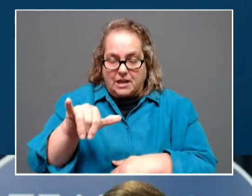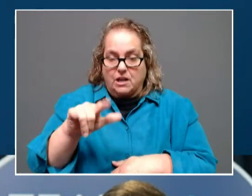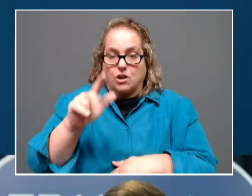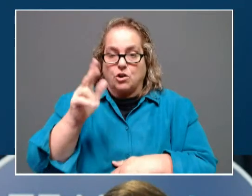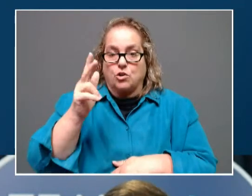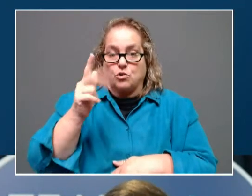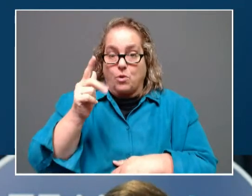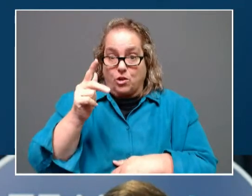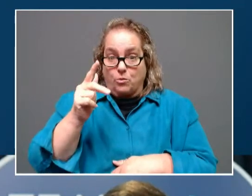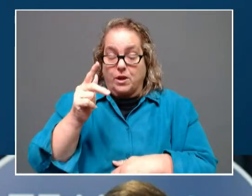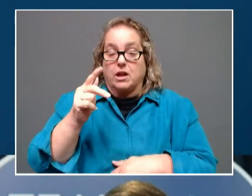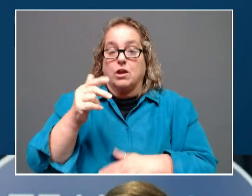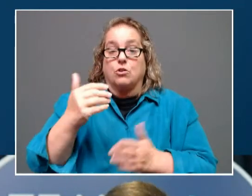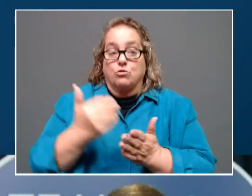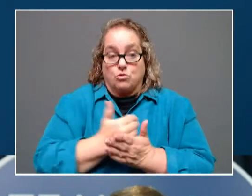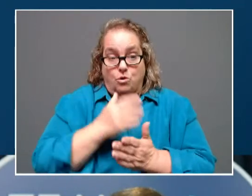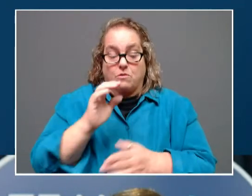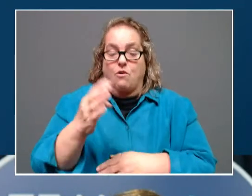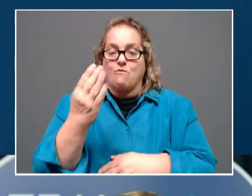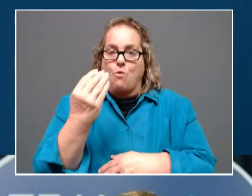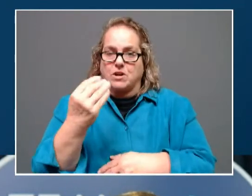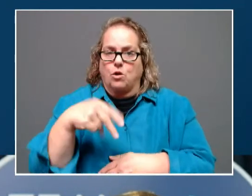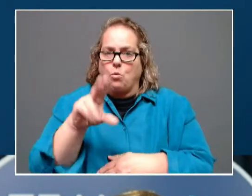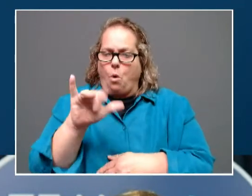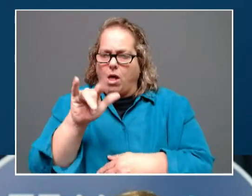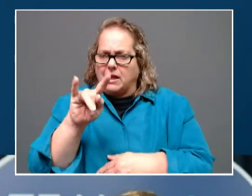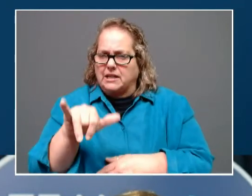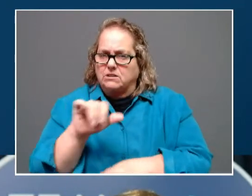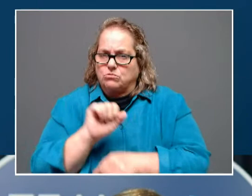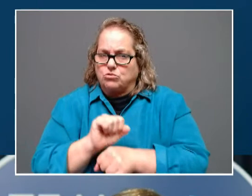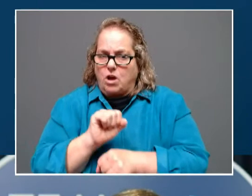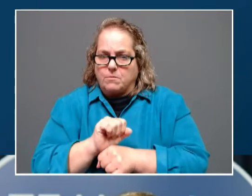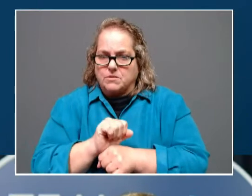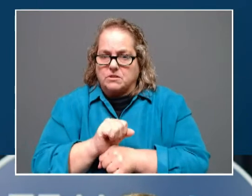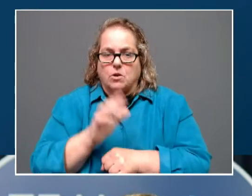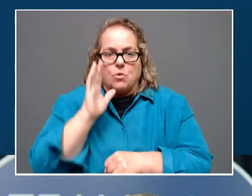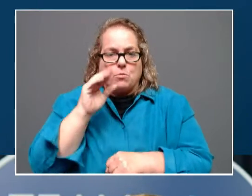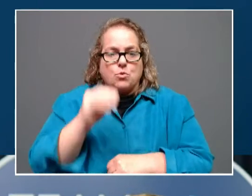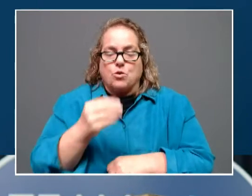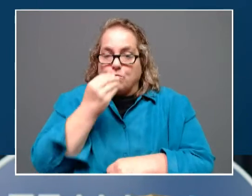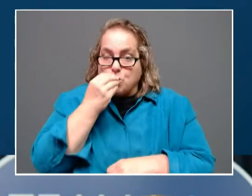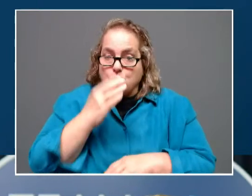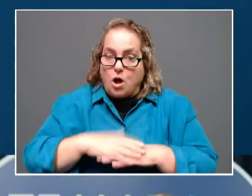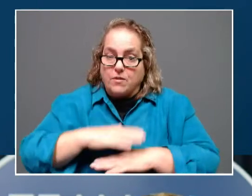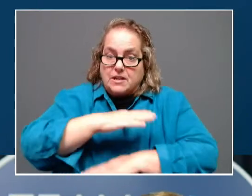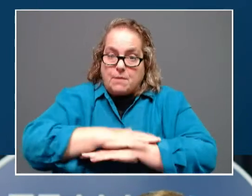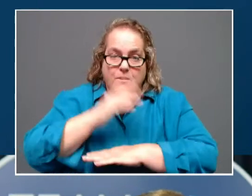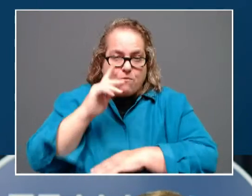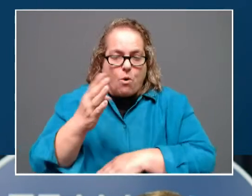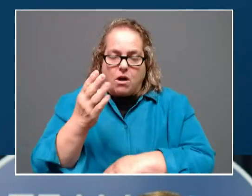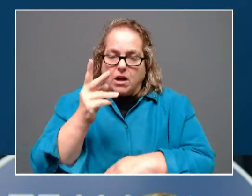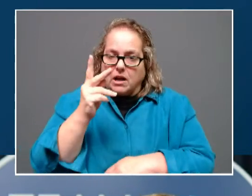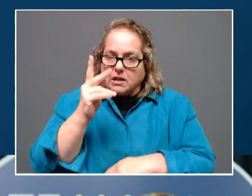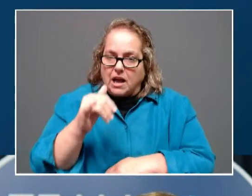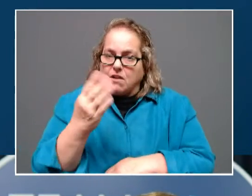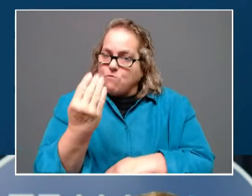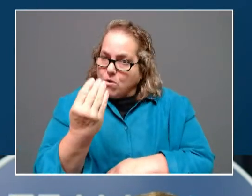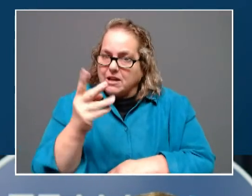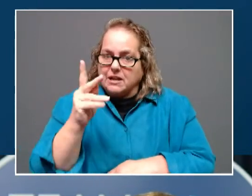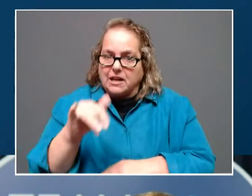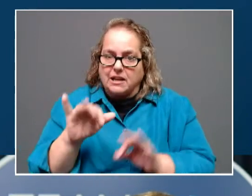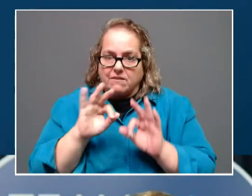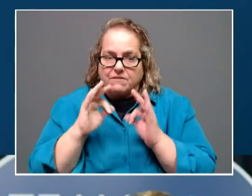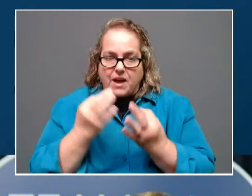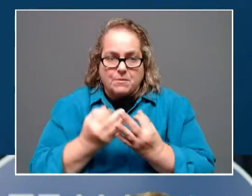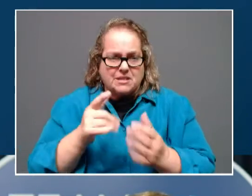jobs. They're going to put food on the table for 14 Kentucky families. This is an especially exciting announcement as it will